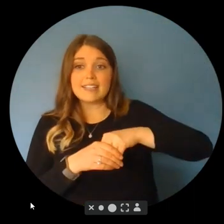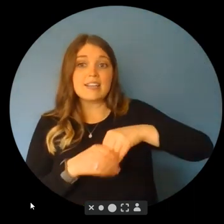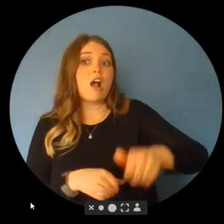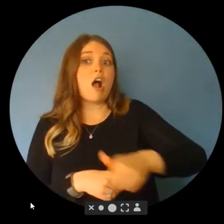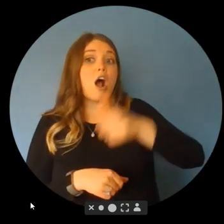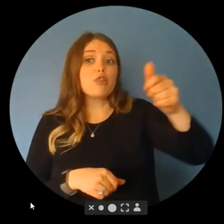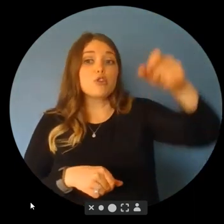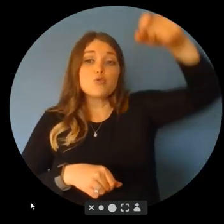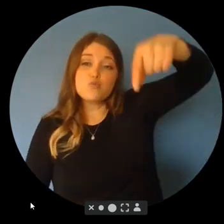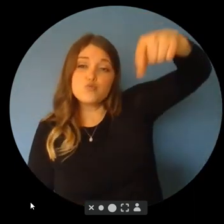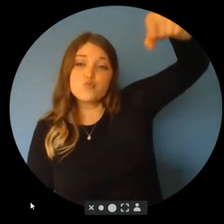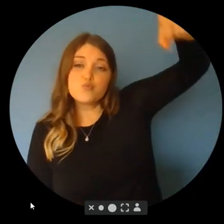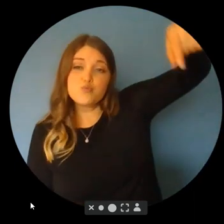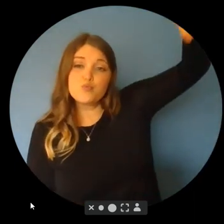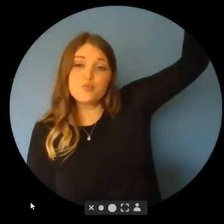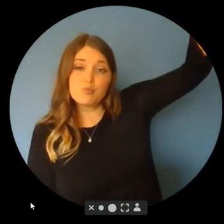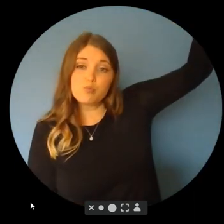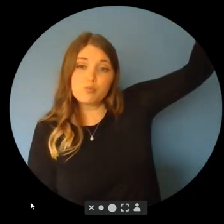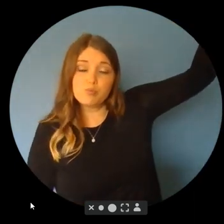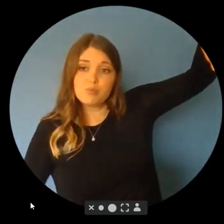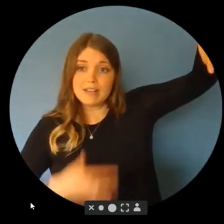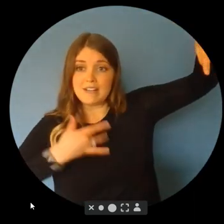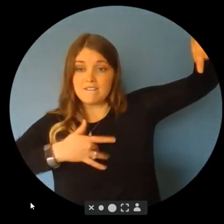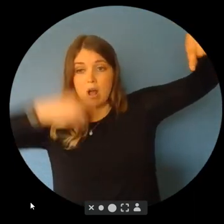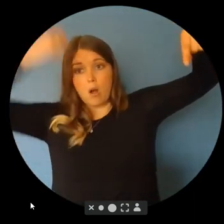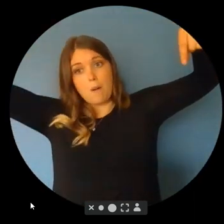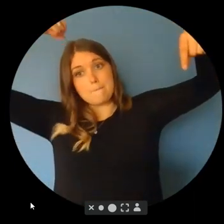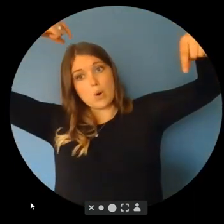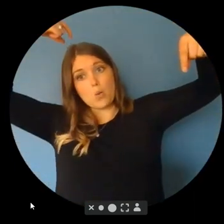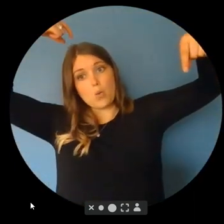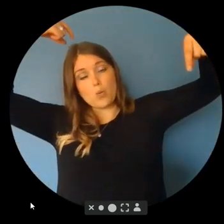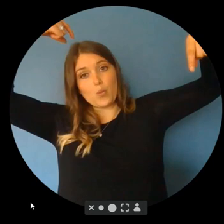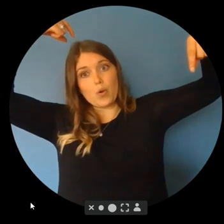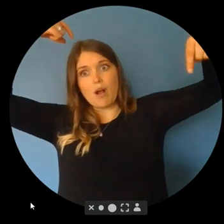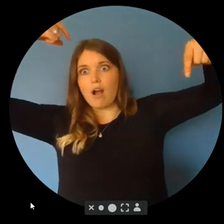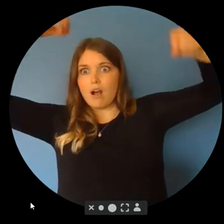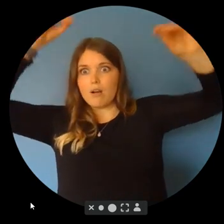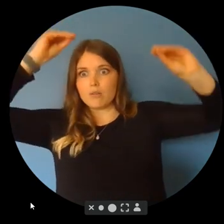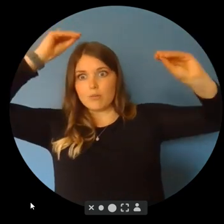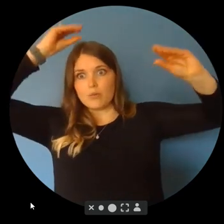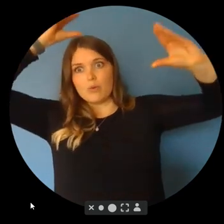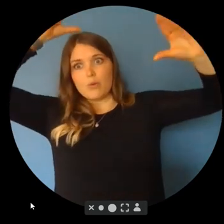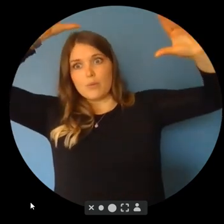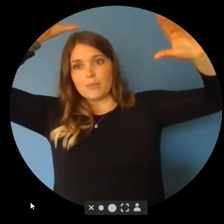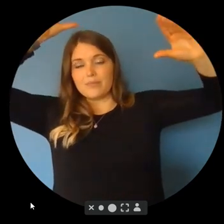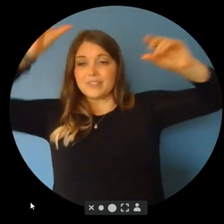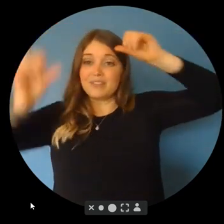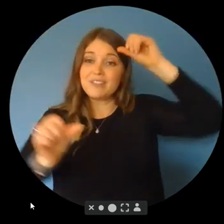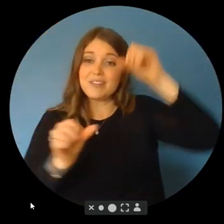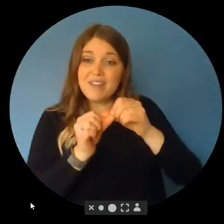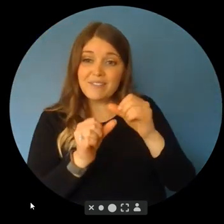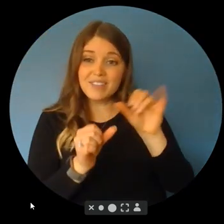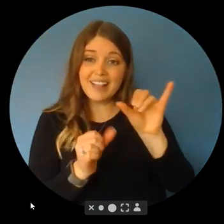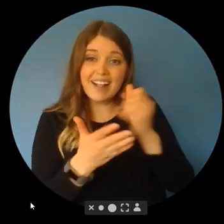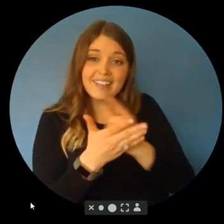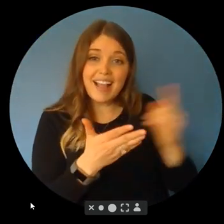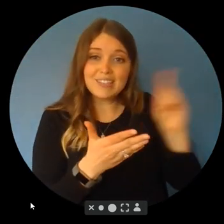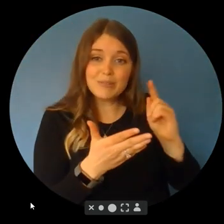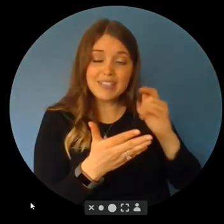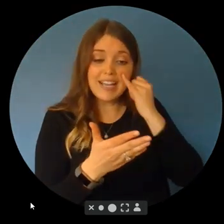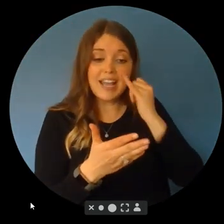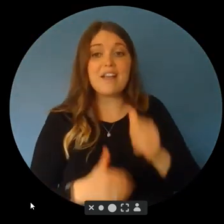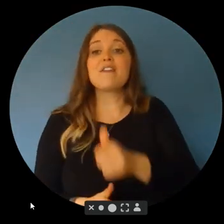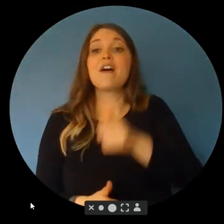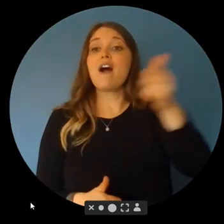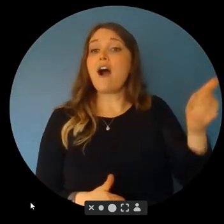he felt another drop in his bucket. Remember what we said last week, if you were with me last week, is that as we fill up other people's buckets,